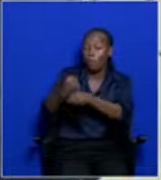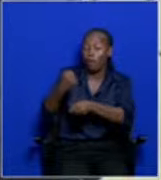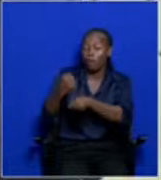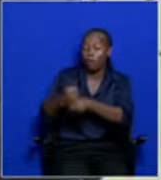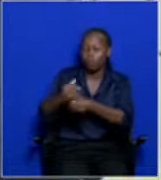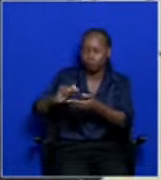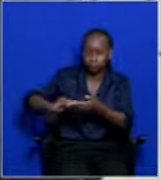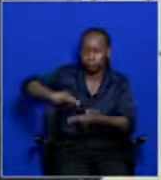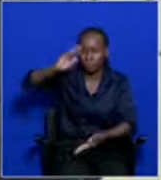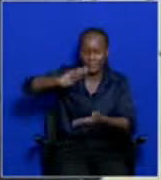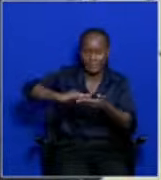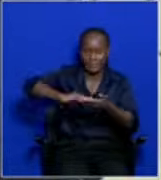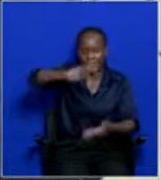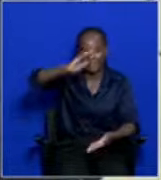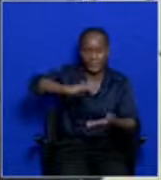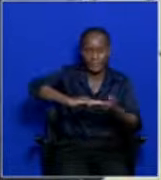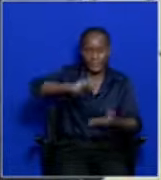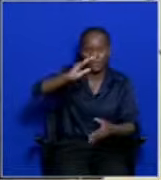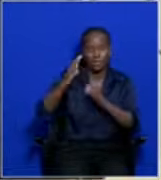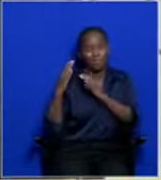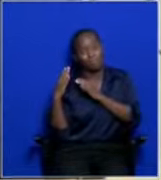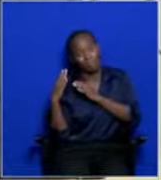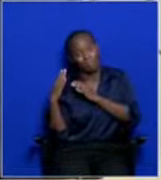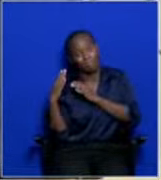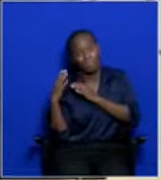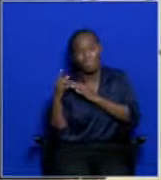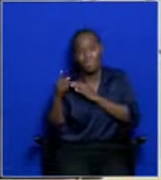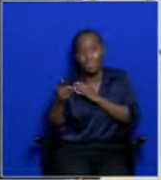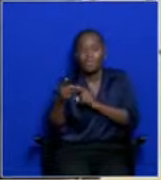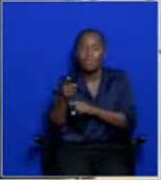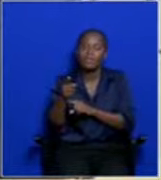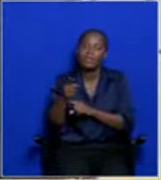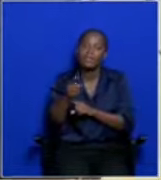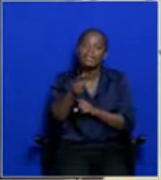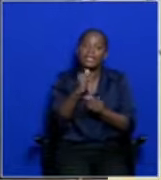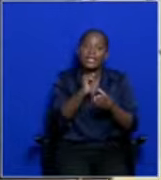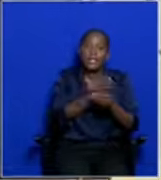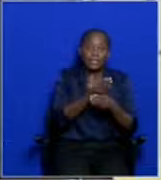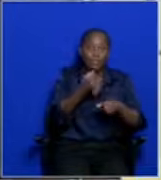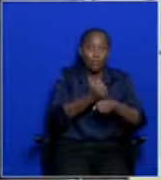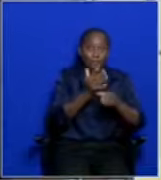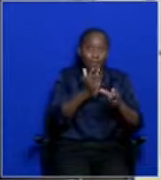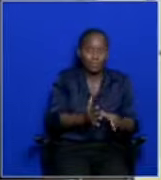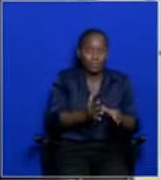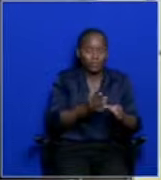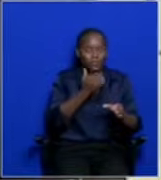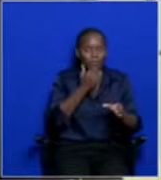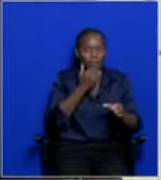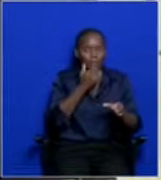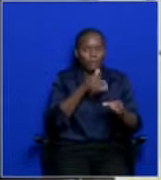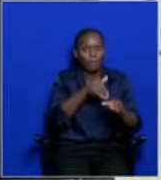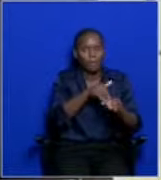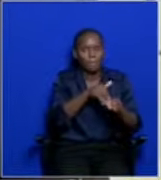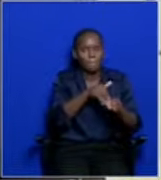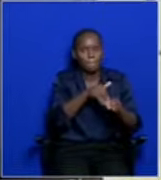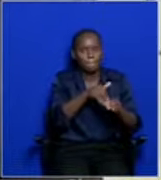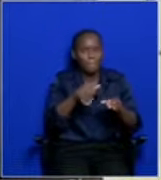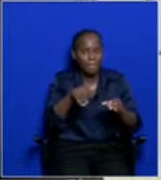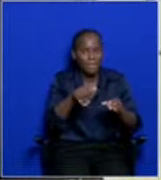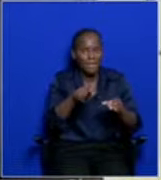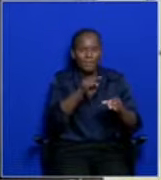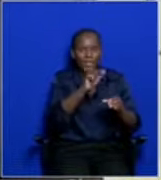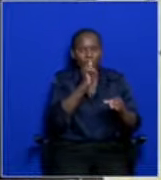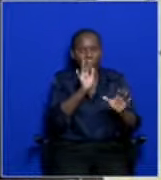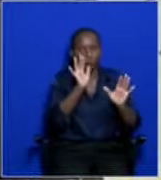of caseworkers from the department, whose cases we have had to assume responsibility for. Thank